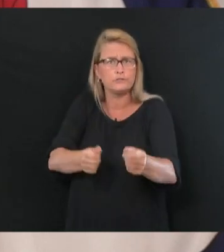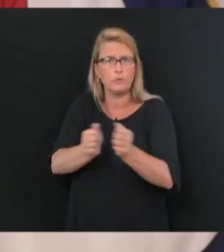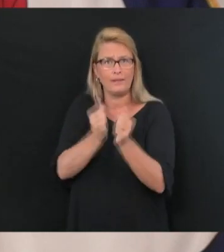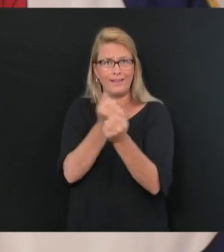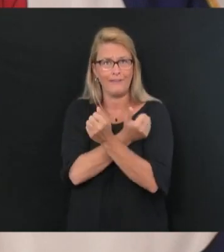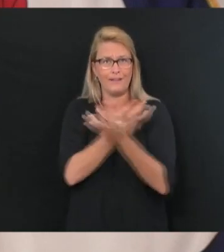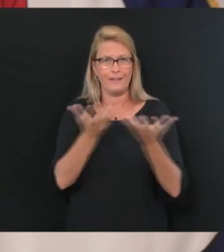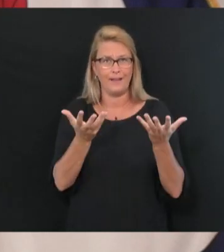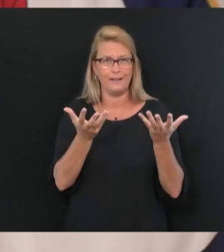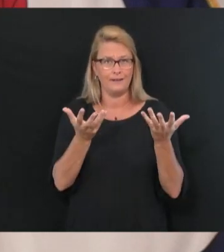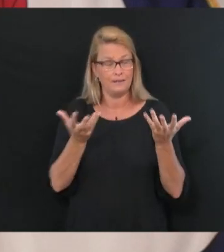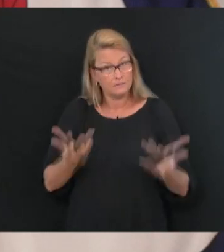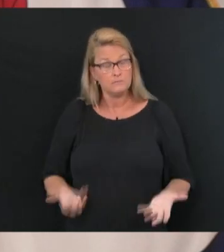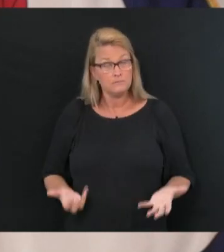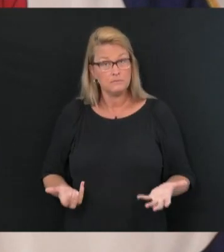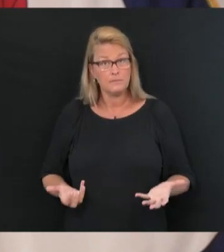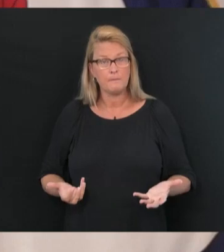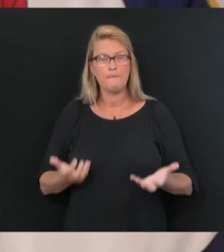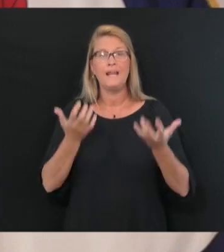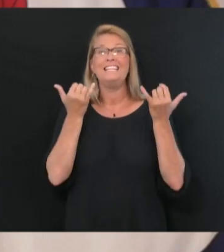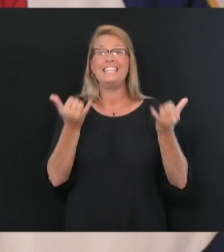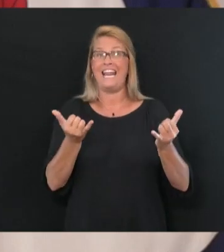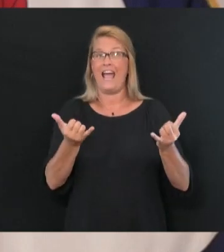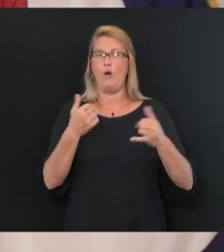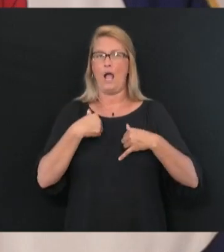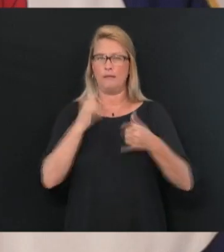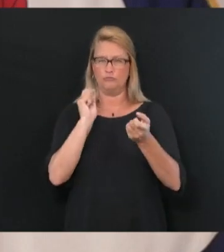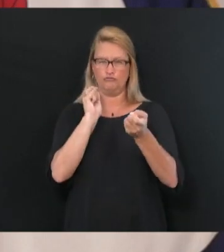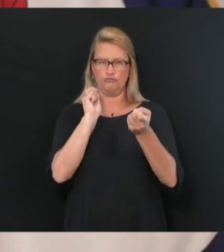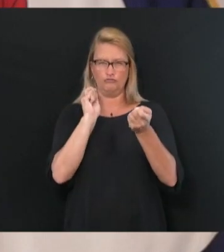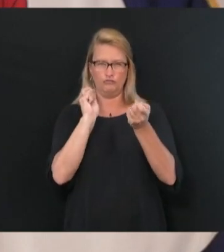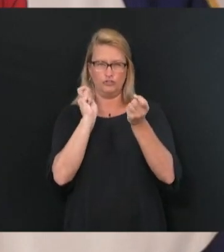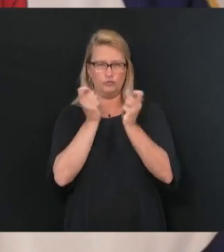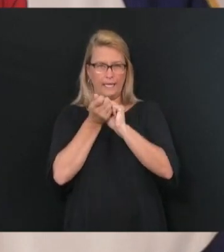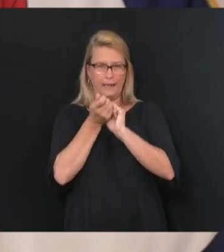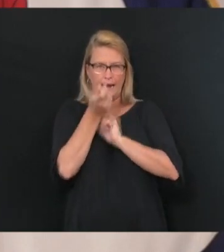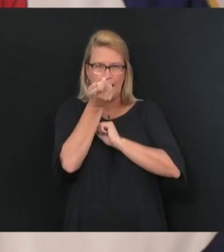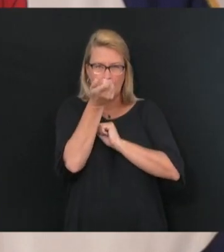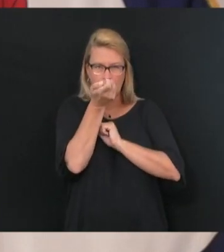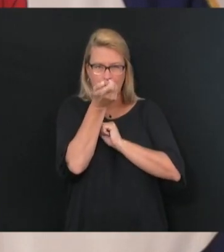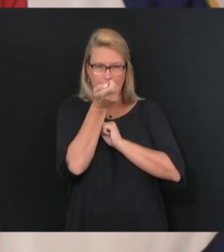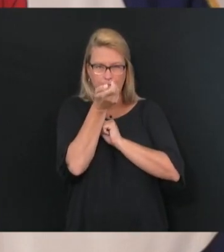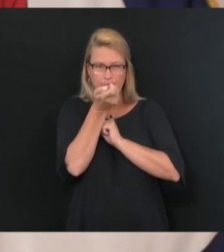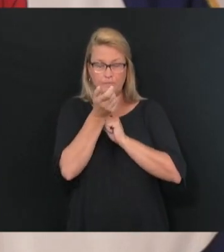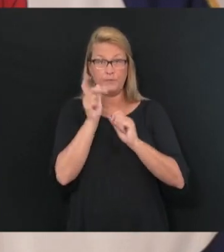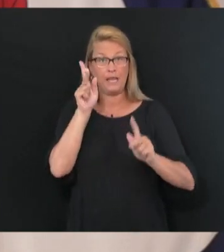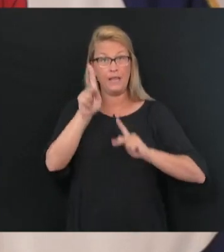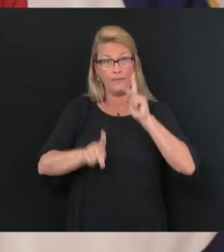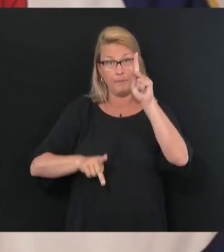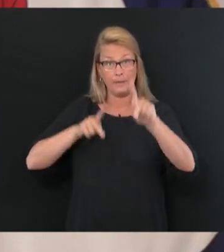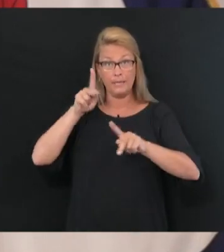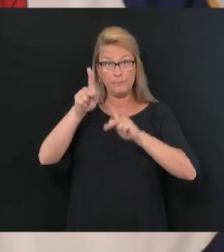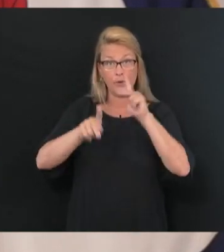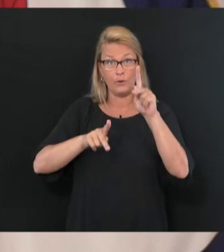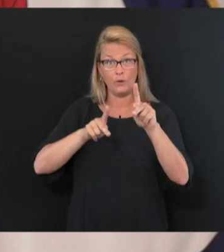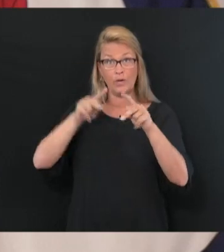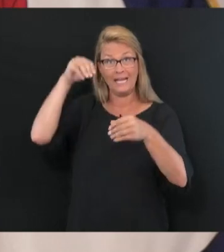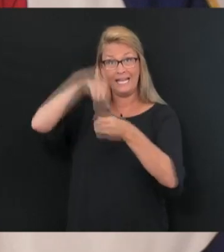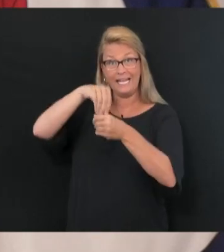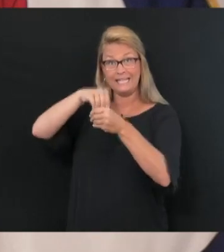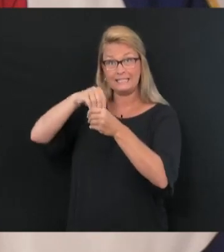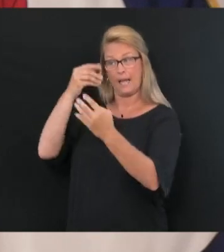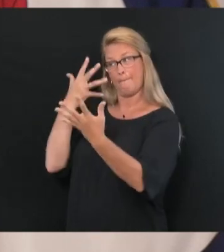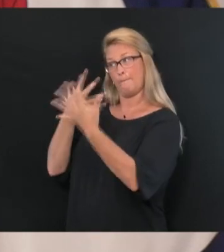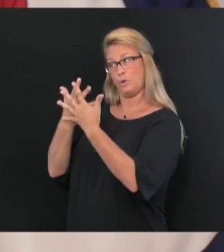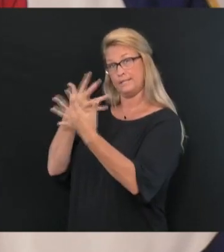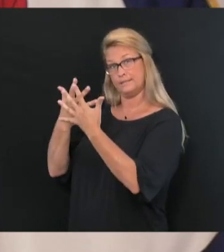now and everything, and we're tweaking it this way. You know, the people that are in the prisons or the